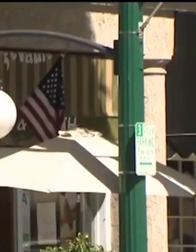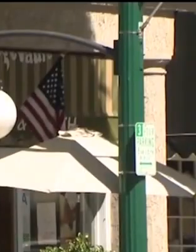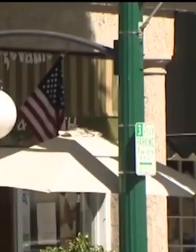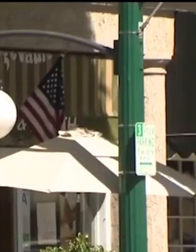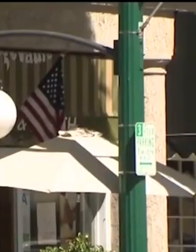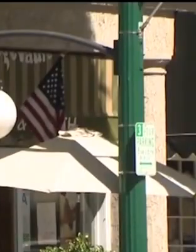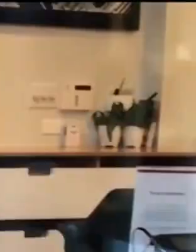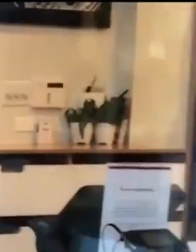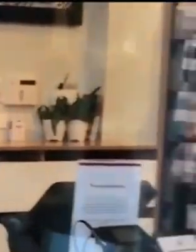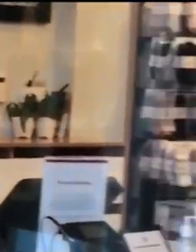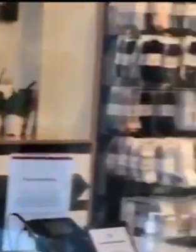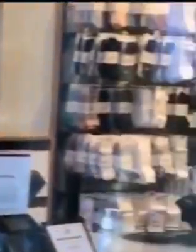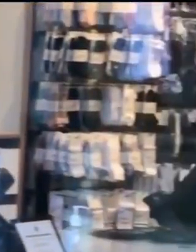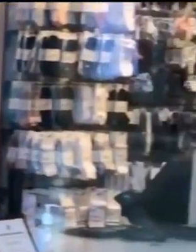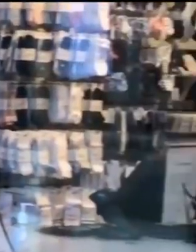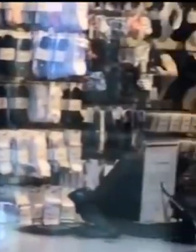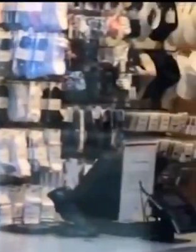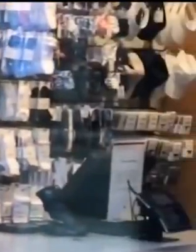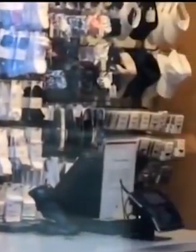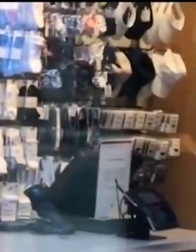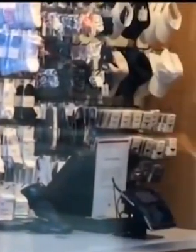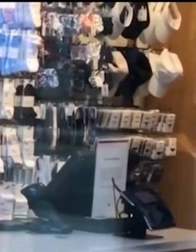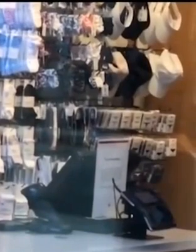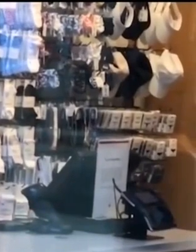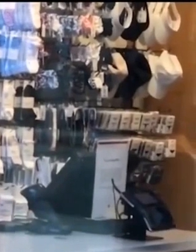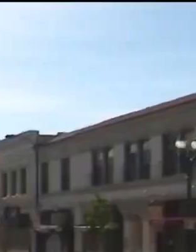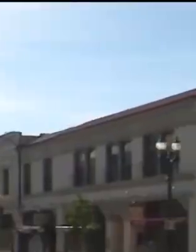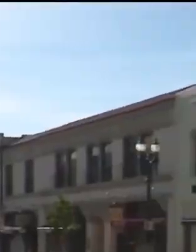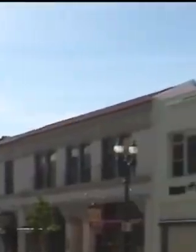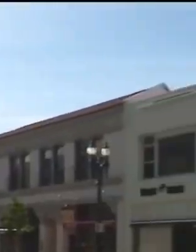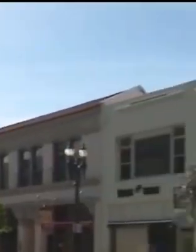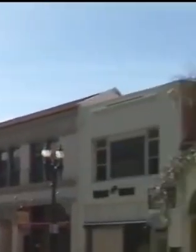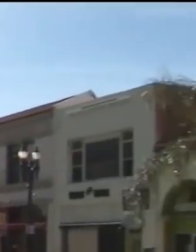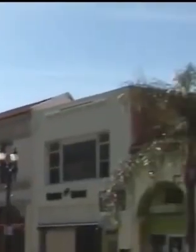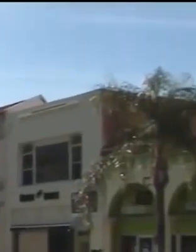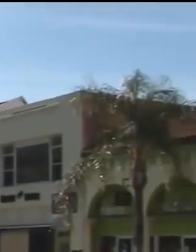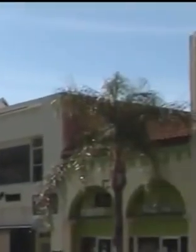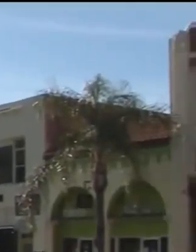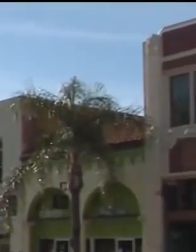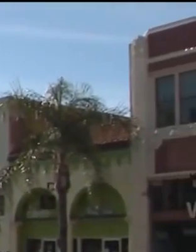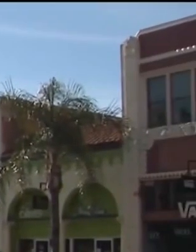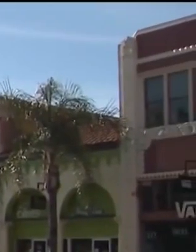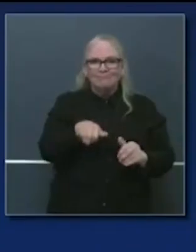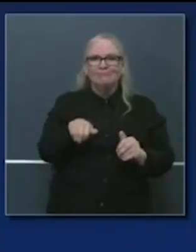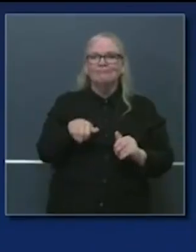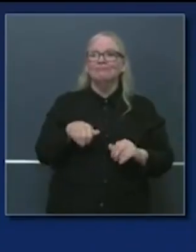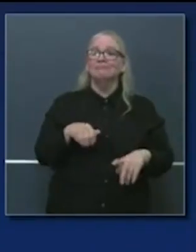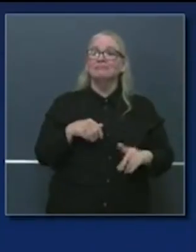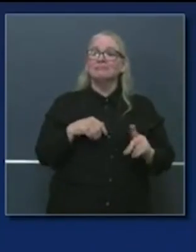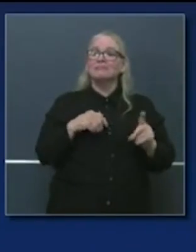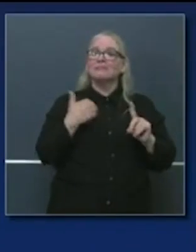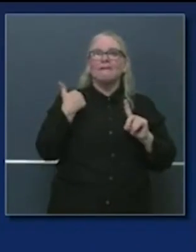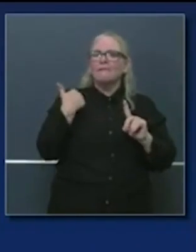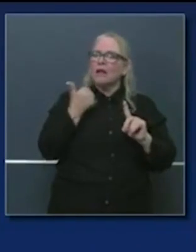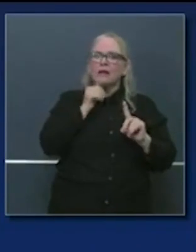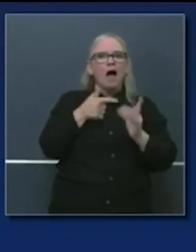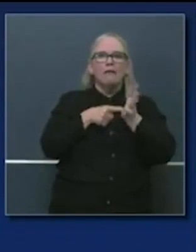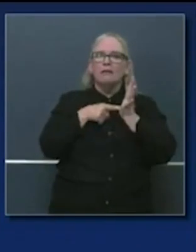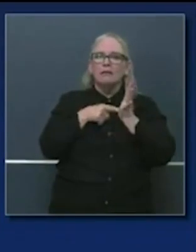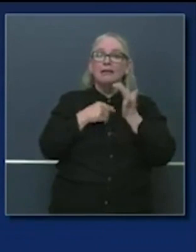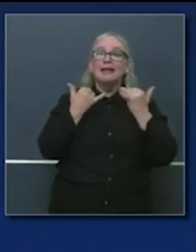and dozens of other recommendations, allowing retailers and their supply chains to go back to work as soon as Friday. We know that this is going to be